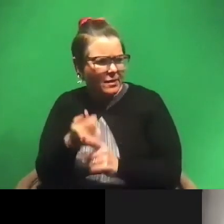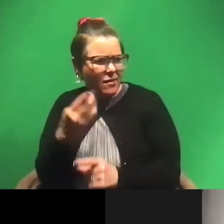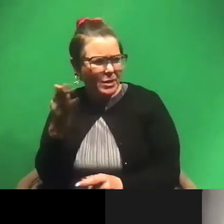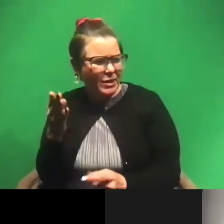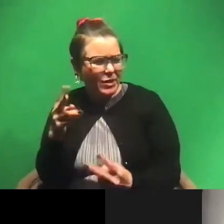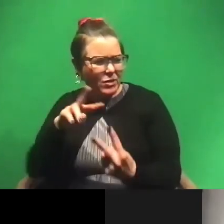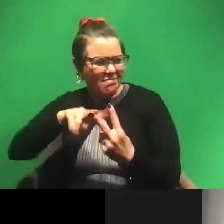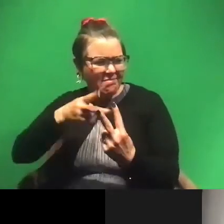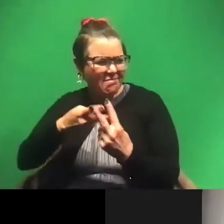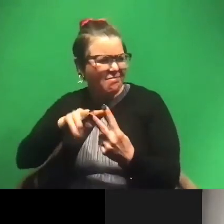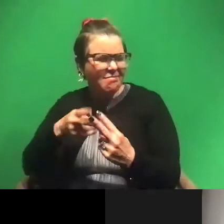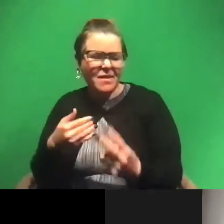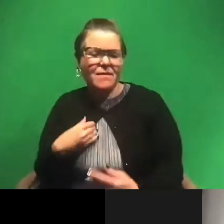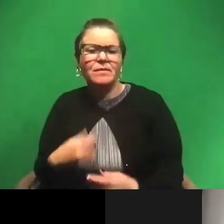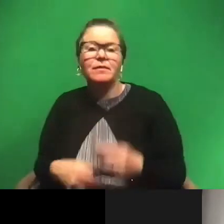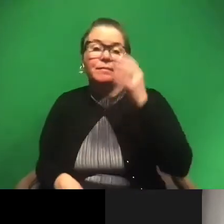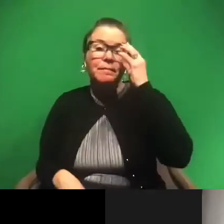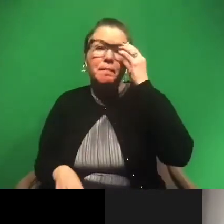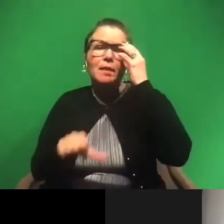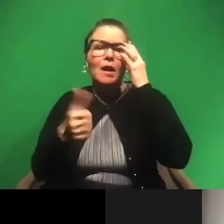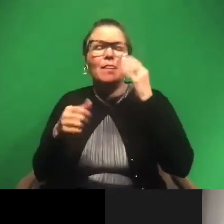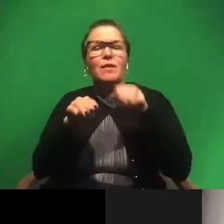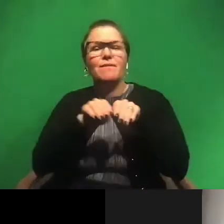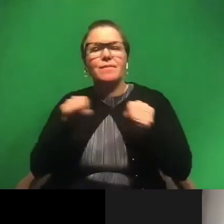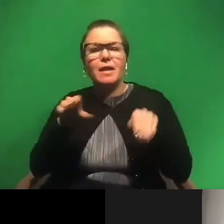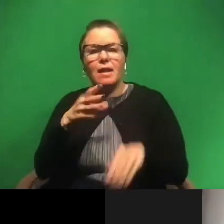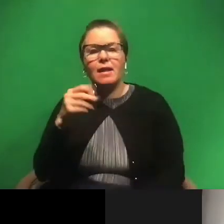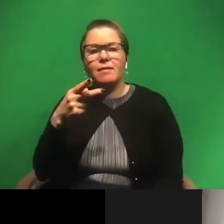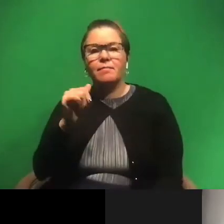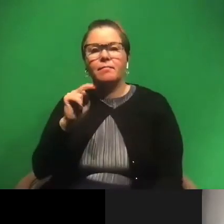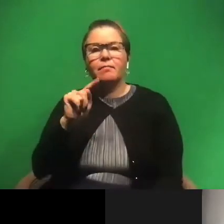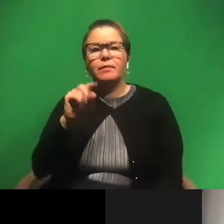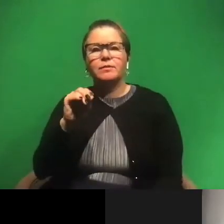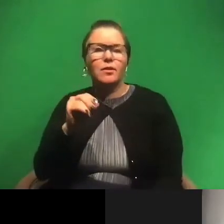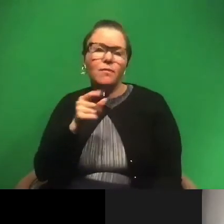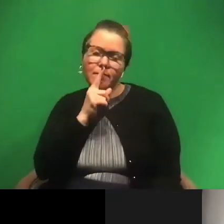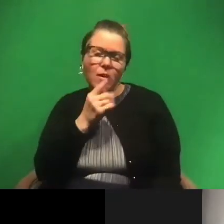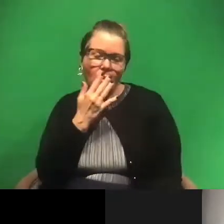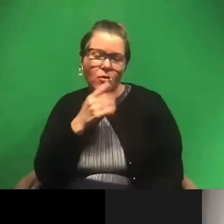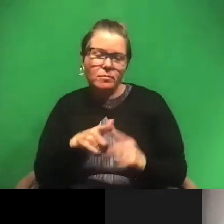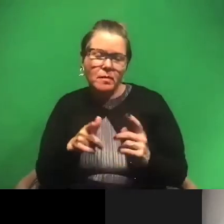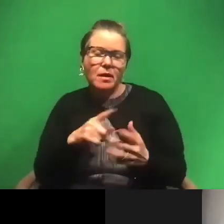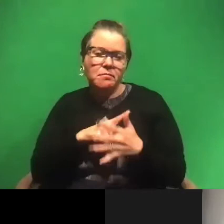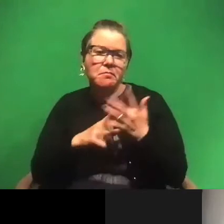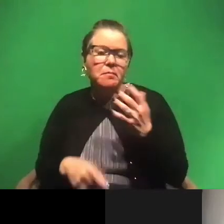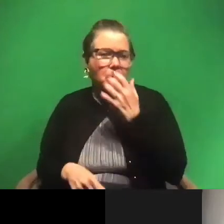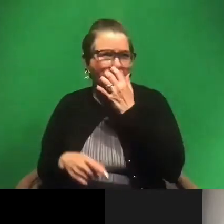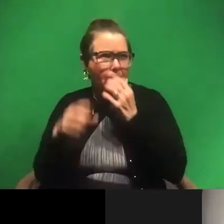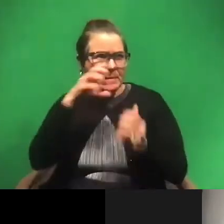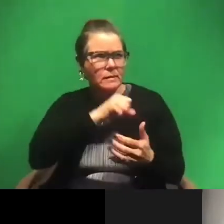So there's those. And then the other ones are flat and pinto. So not really colors, but did I miss any? One,